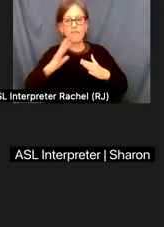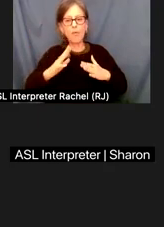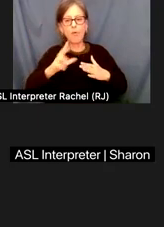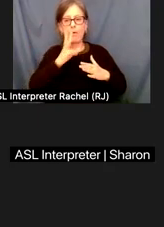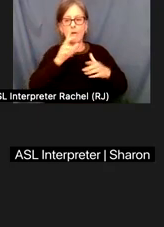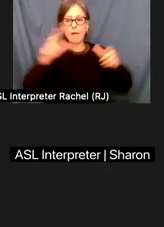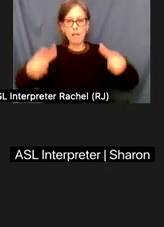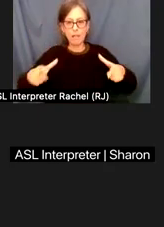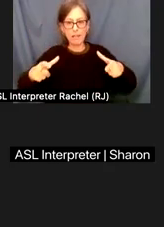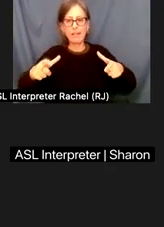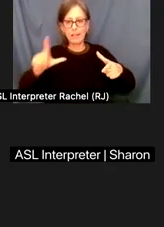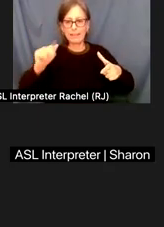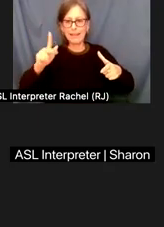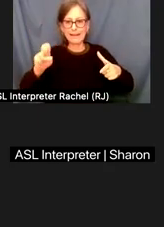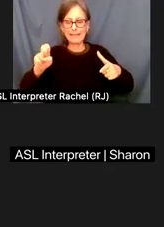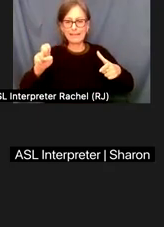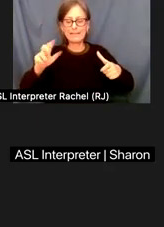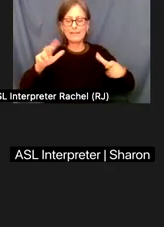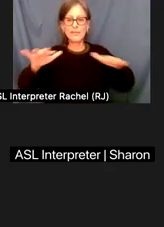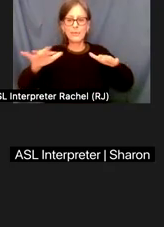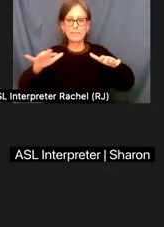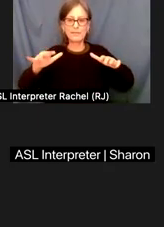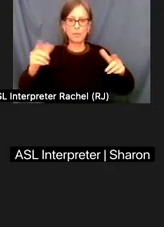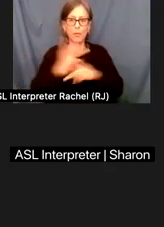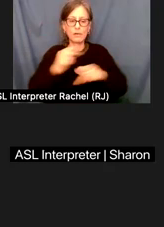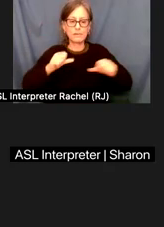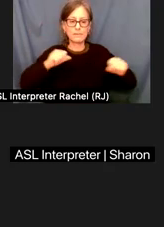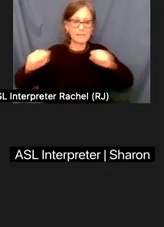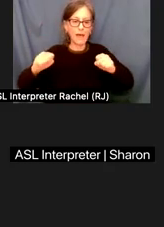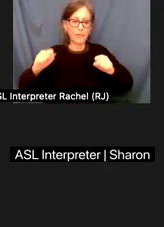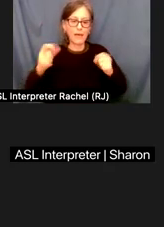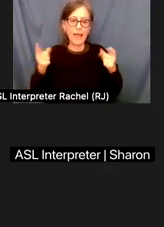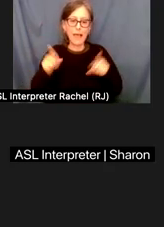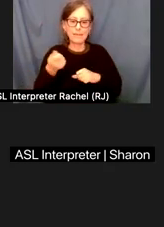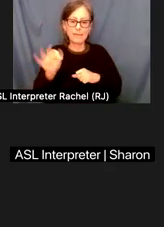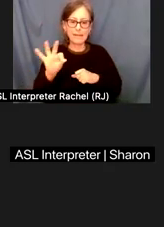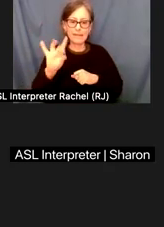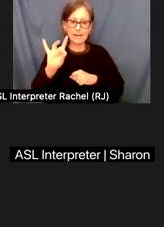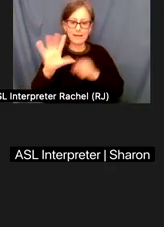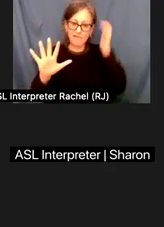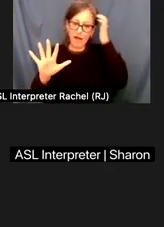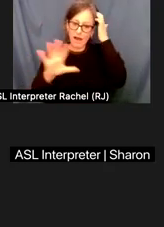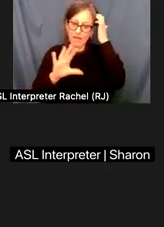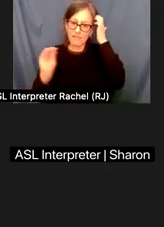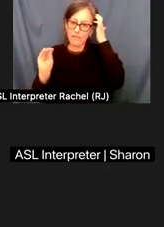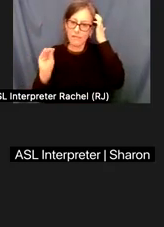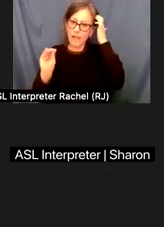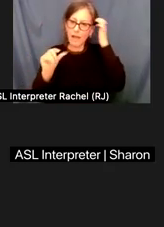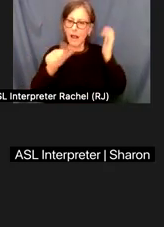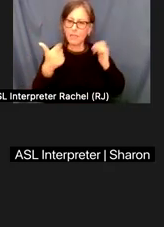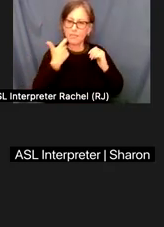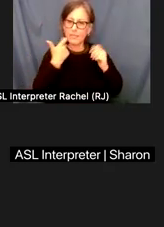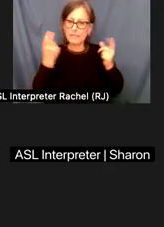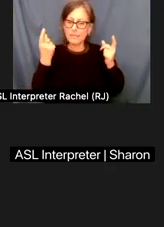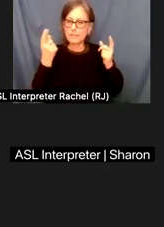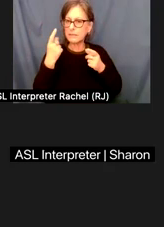it can amplify that shaking, as happened back in 1985, and even in recent years. It